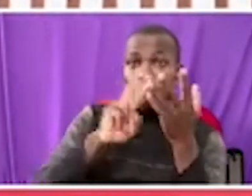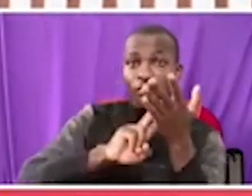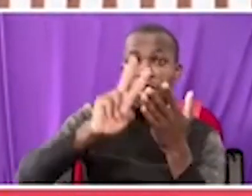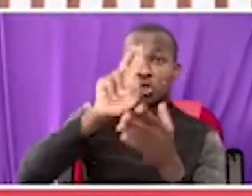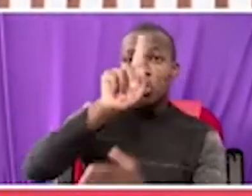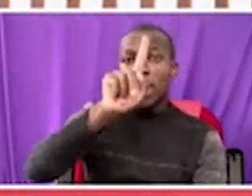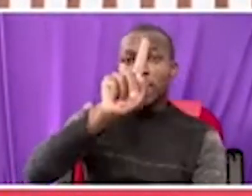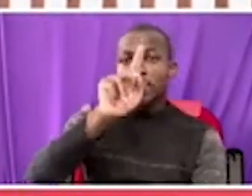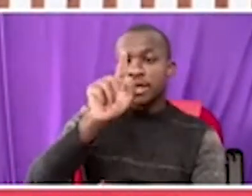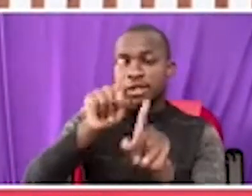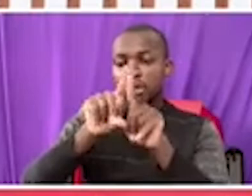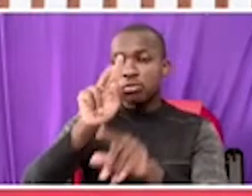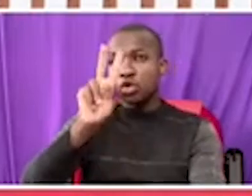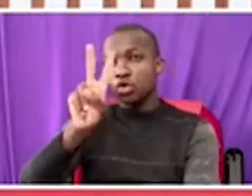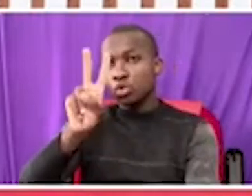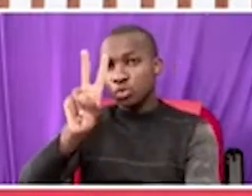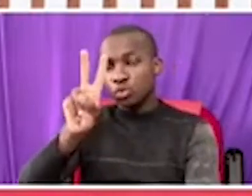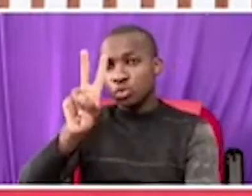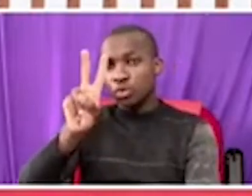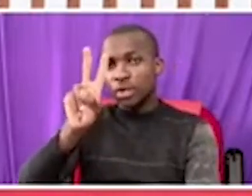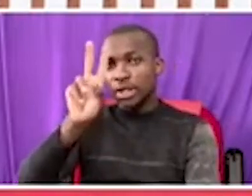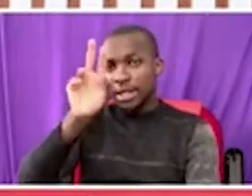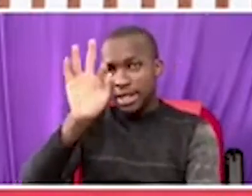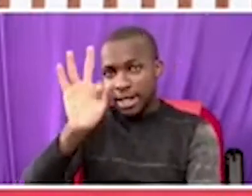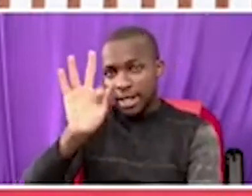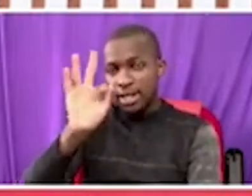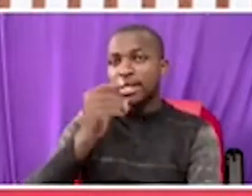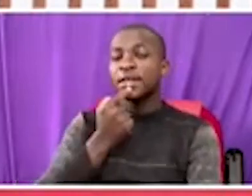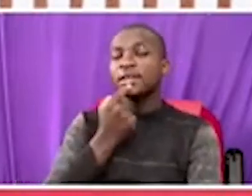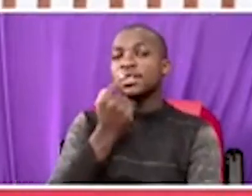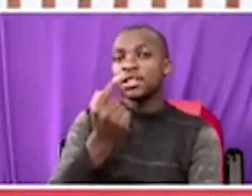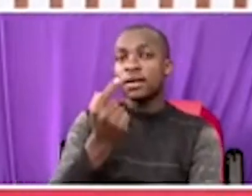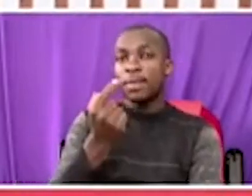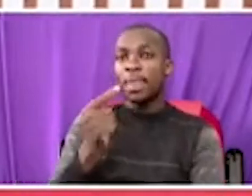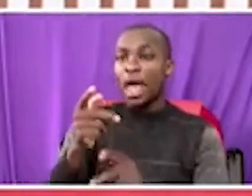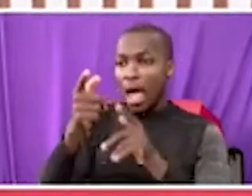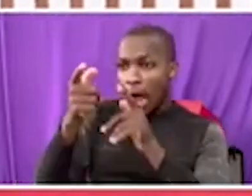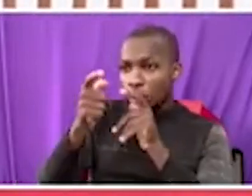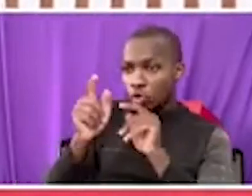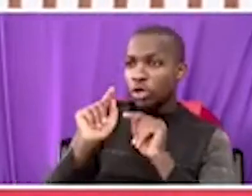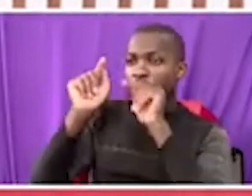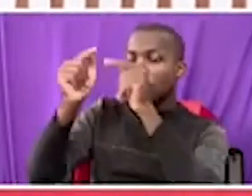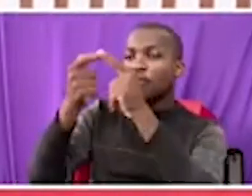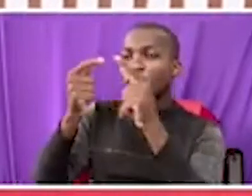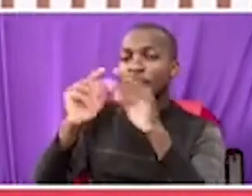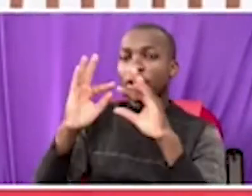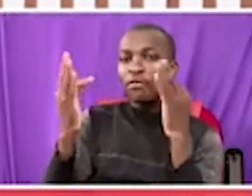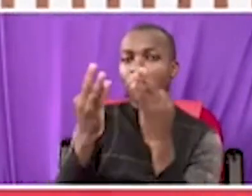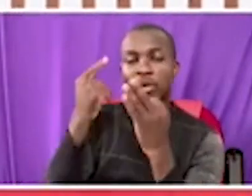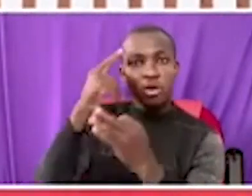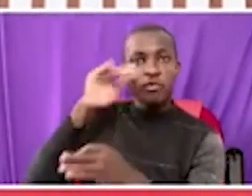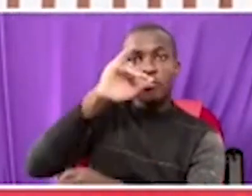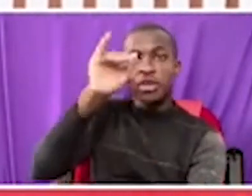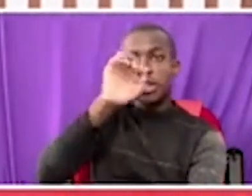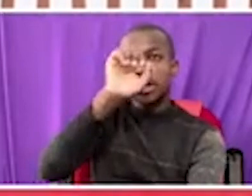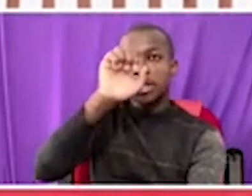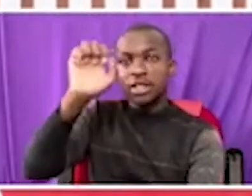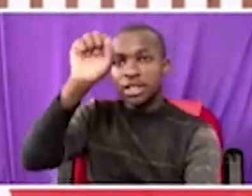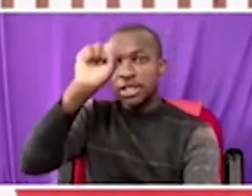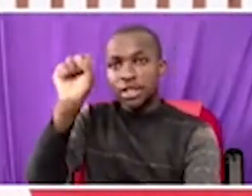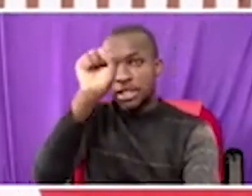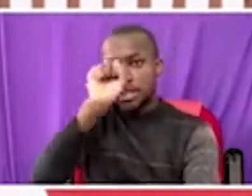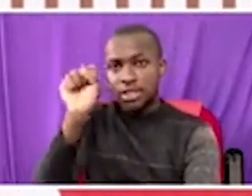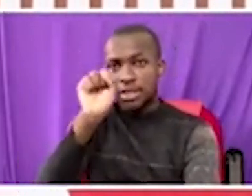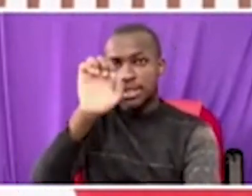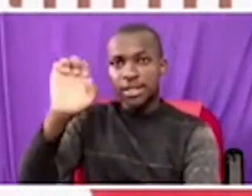2 and even 3. It says, a shoot will come up from the stump of Jesse. Old Testament scholars will